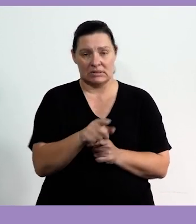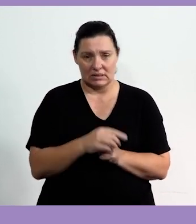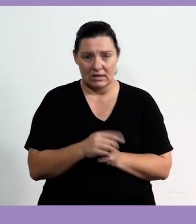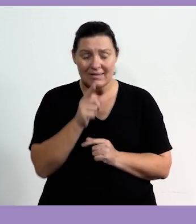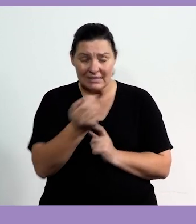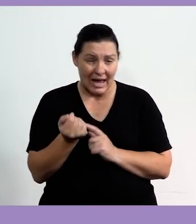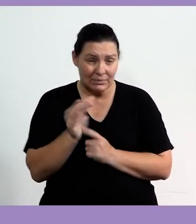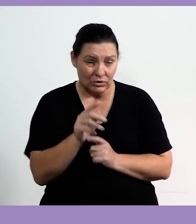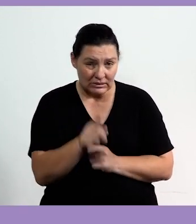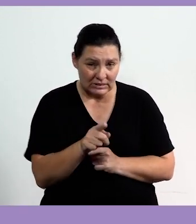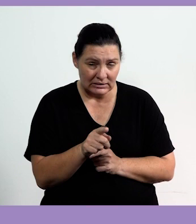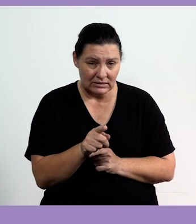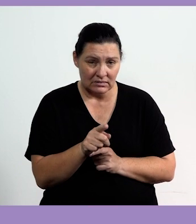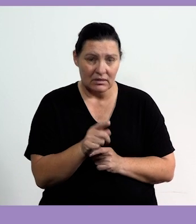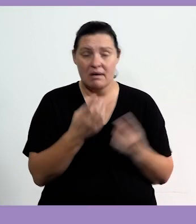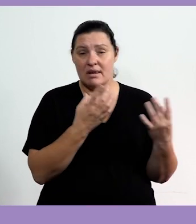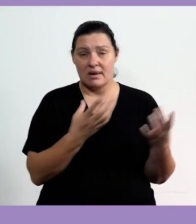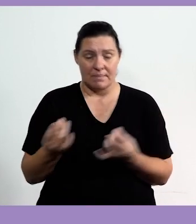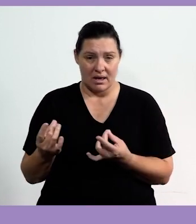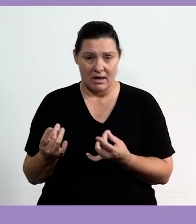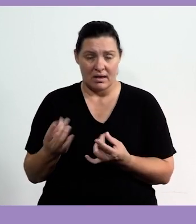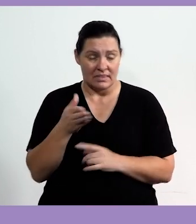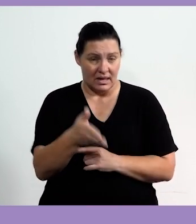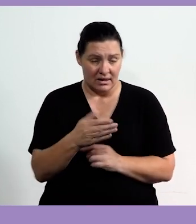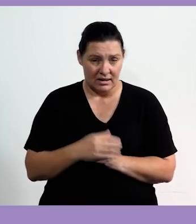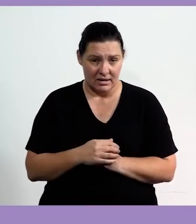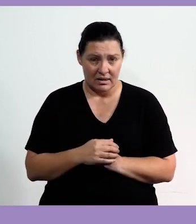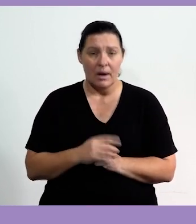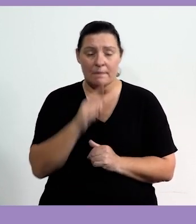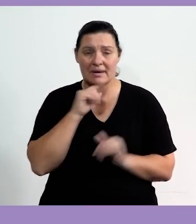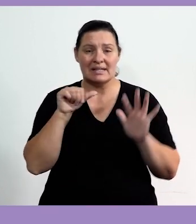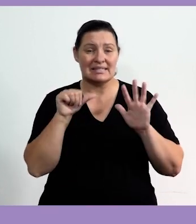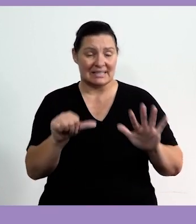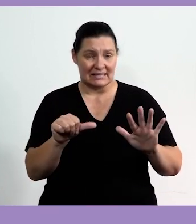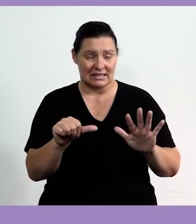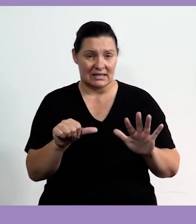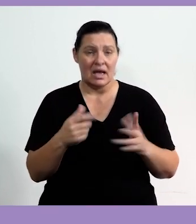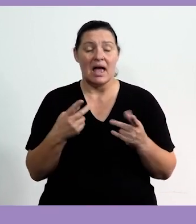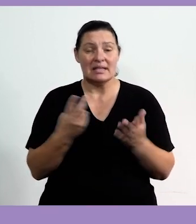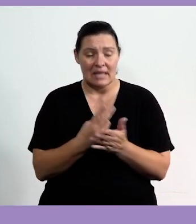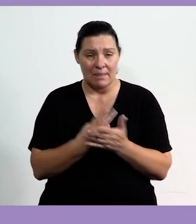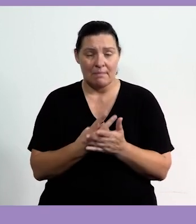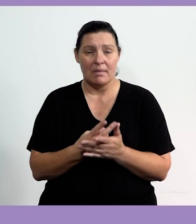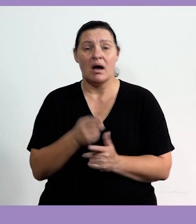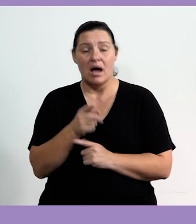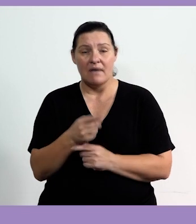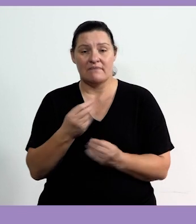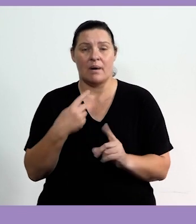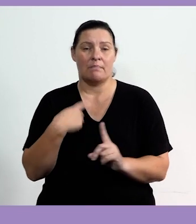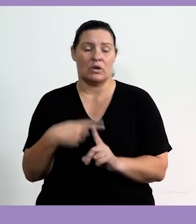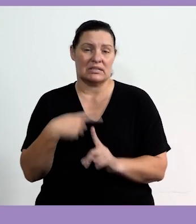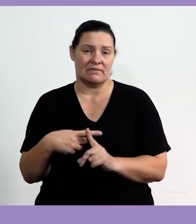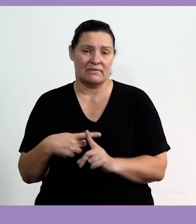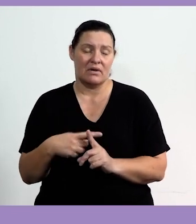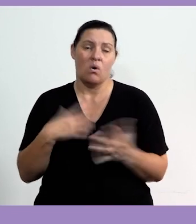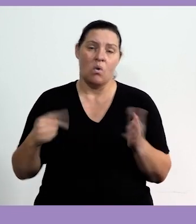this exponent. And that exponent, the number that is there, which is a 6 in this case, and the fact